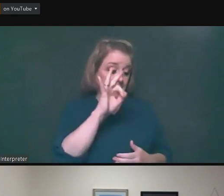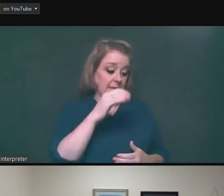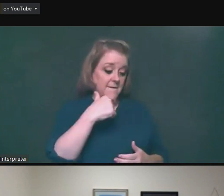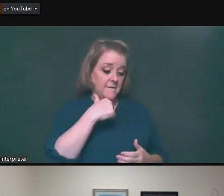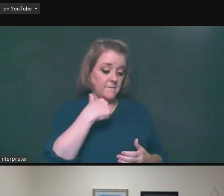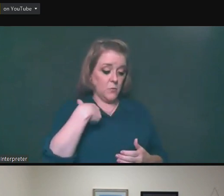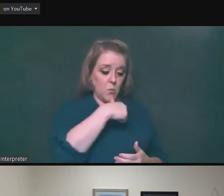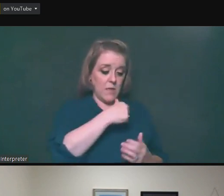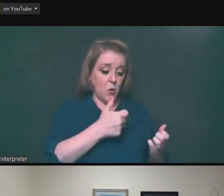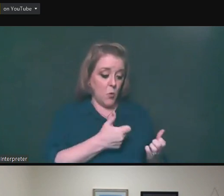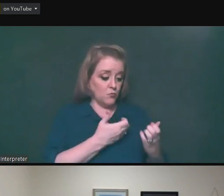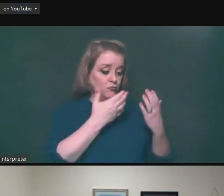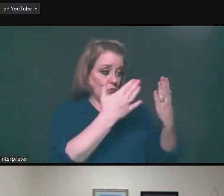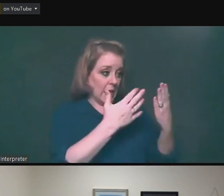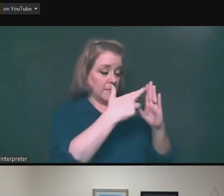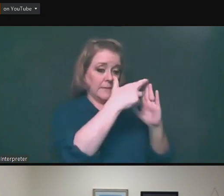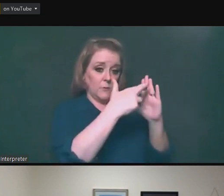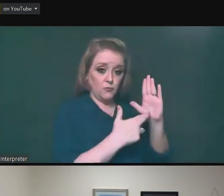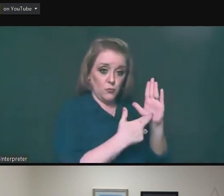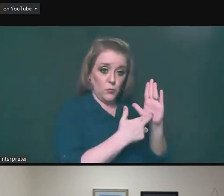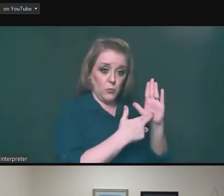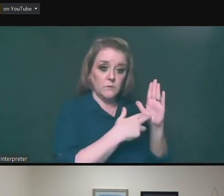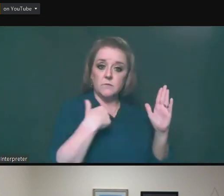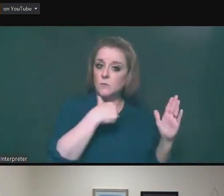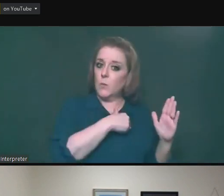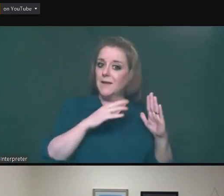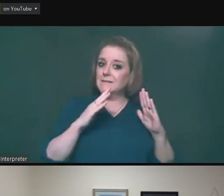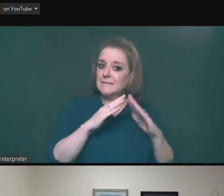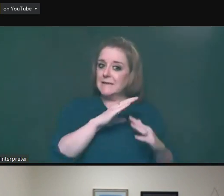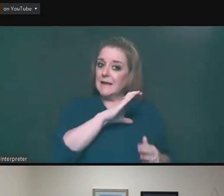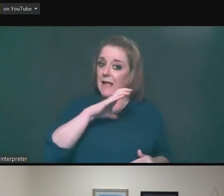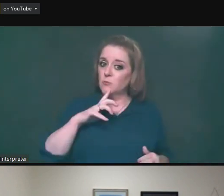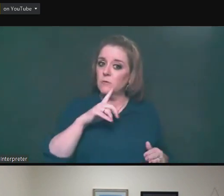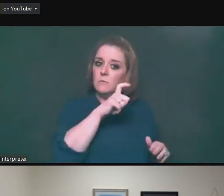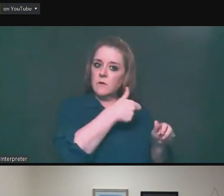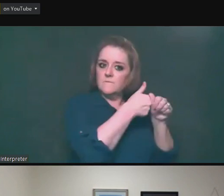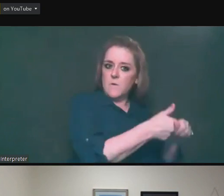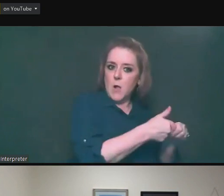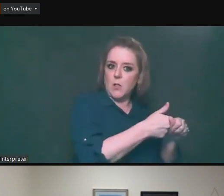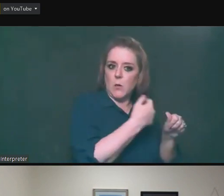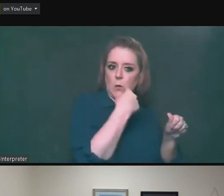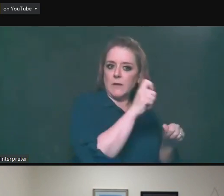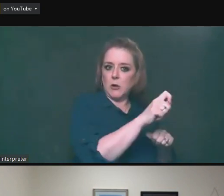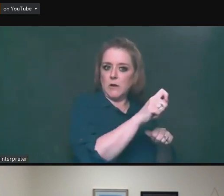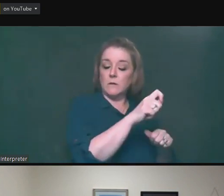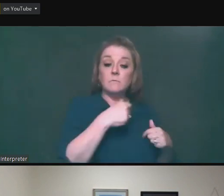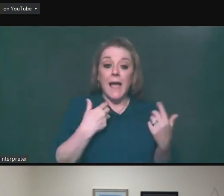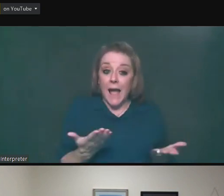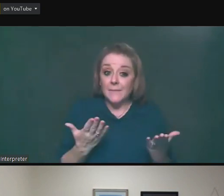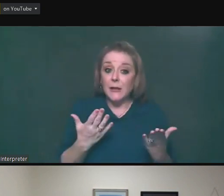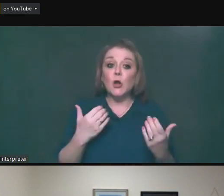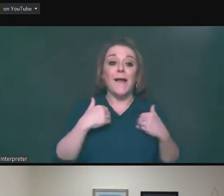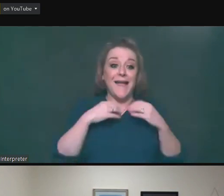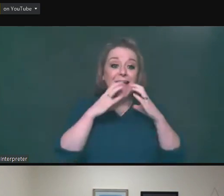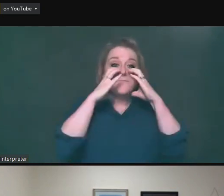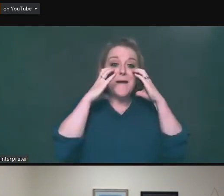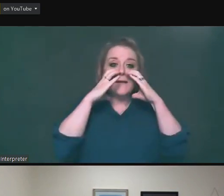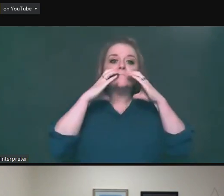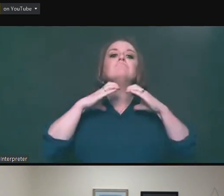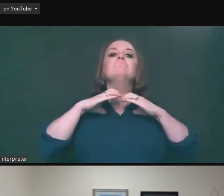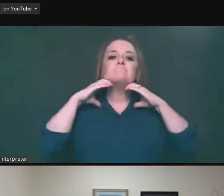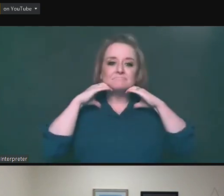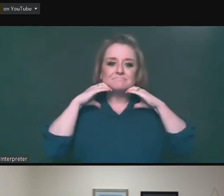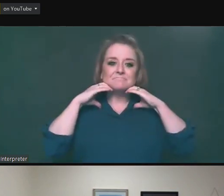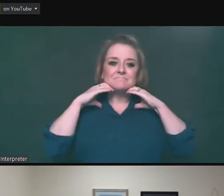and have guidelines, that we as council people must follow those. I'm sitting here with my mask around my neck, and one reason